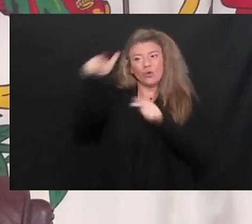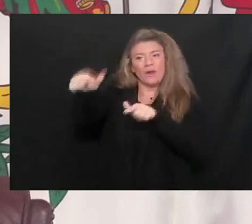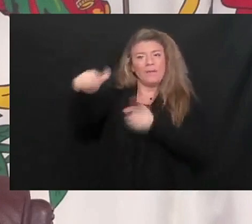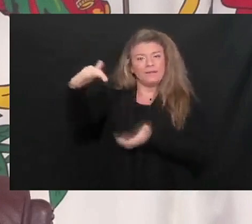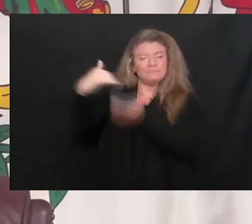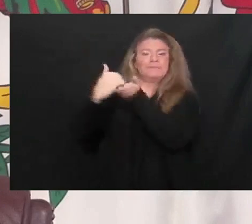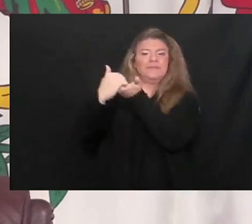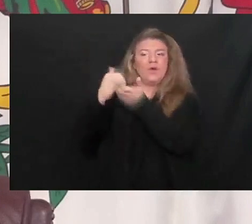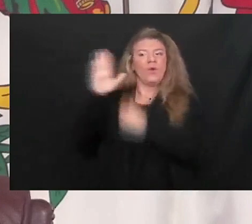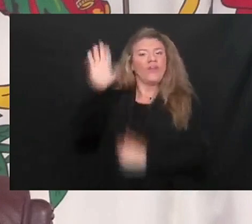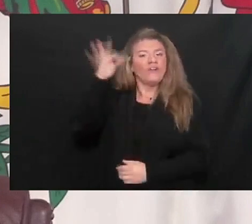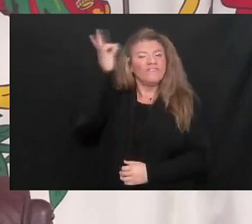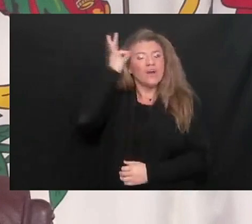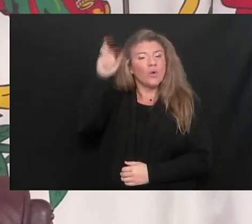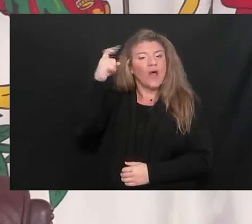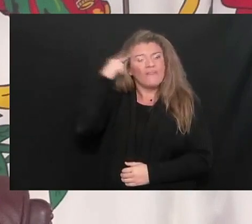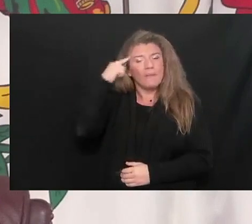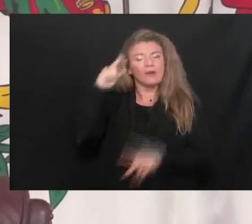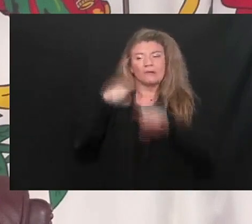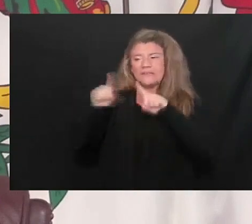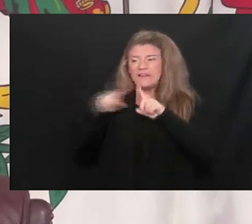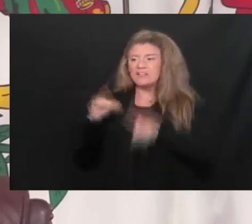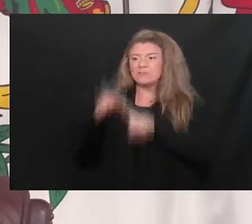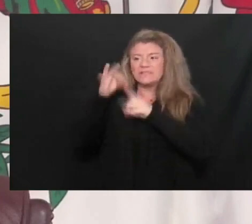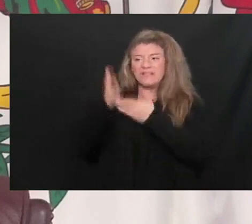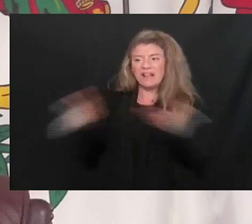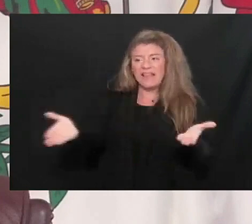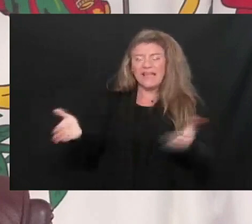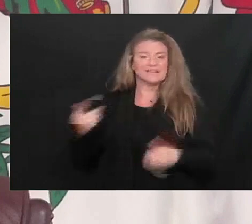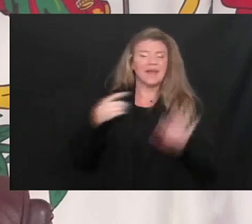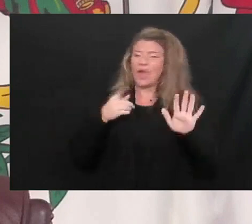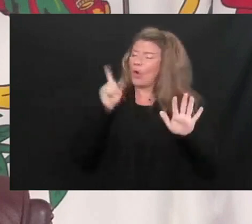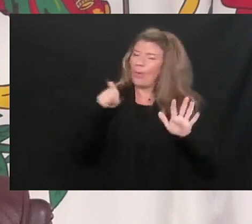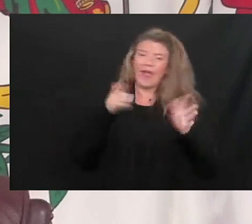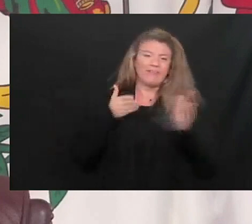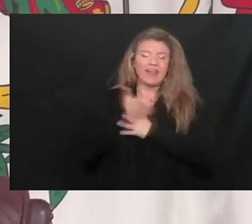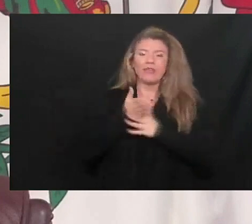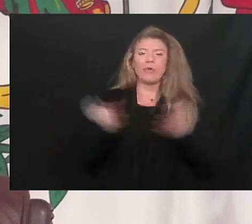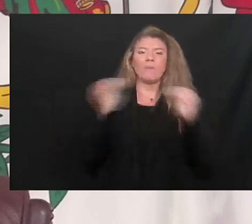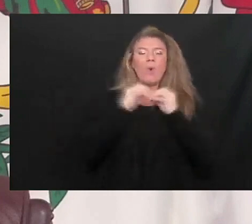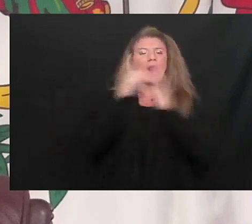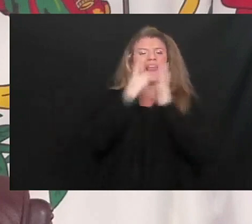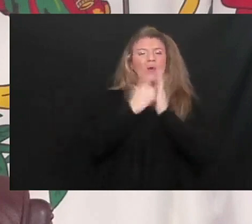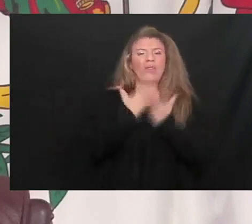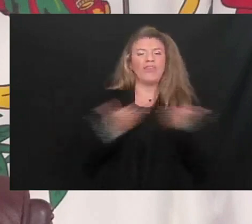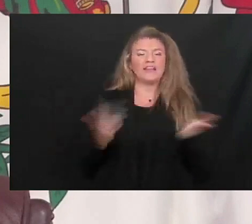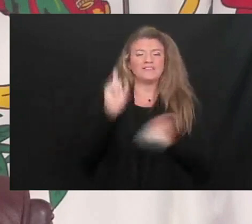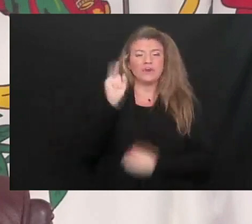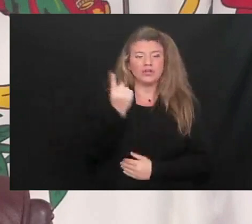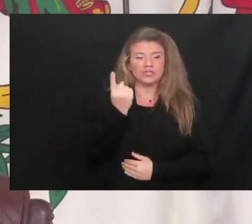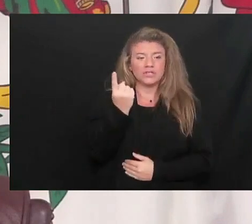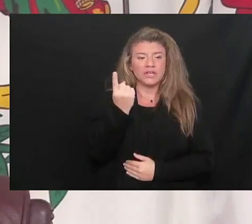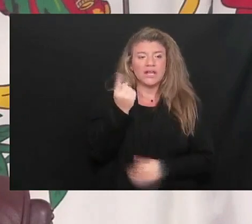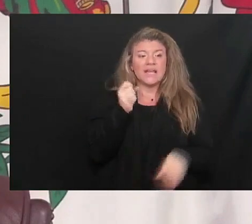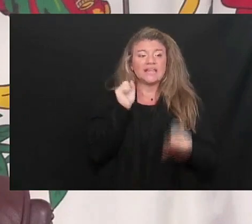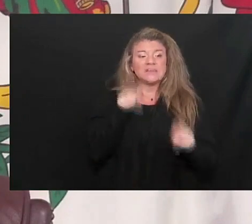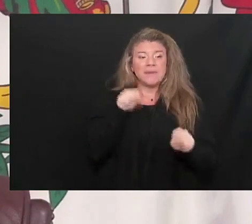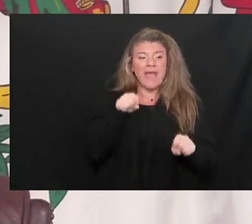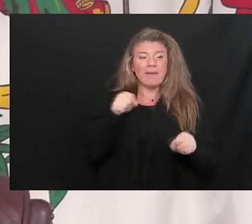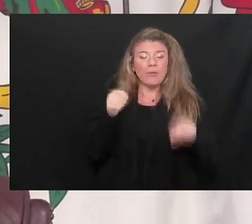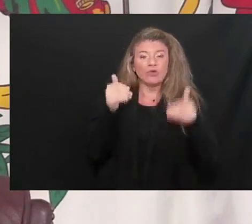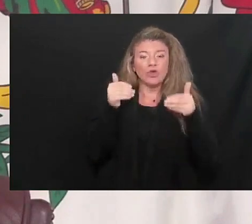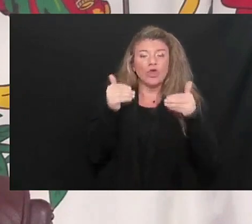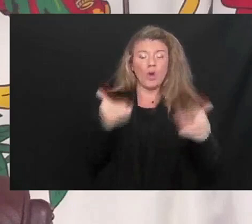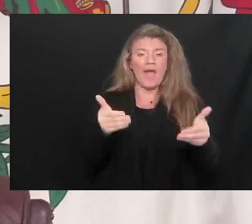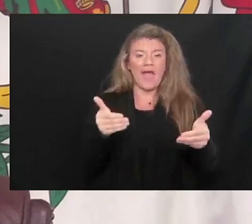you know, with the federal government on certain things and everything, that we've got to get through more legalities to be able to pull the trigger